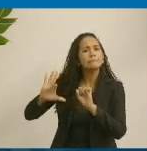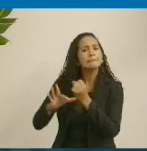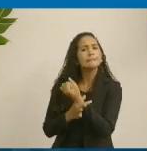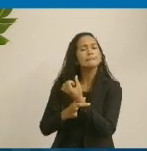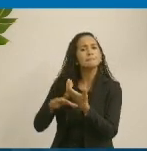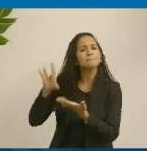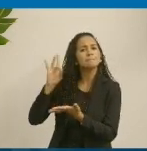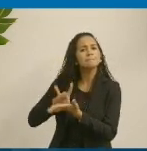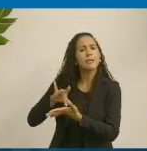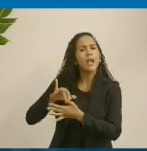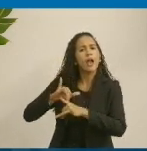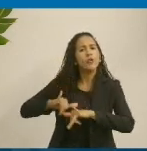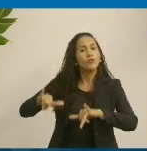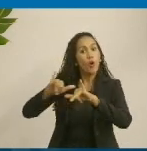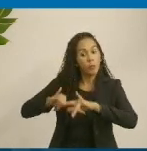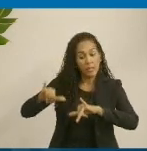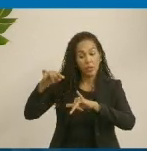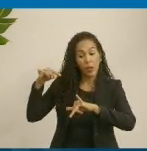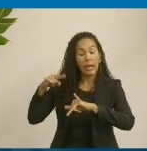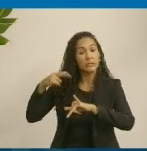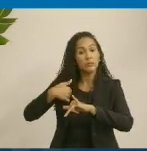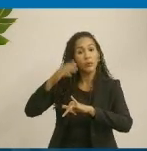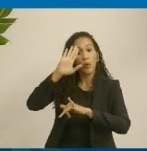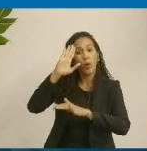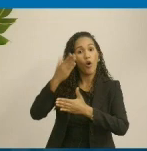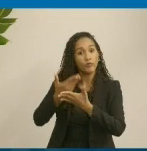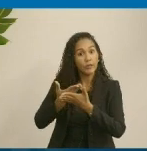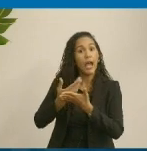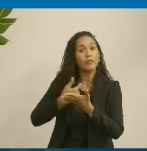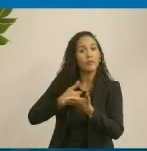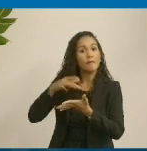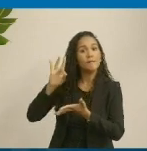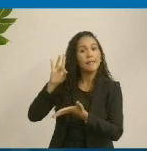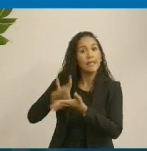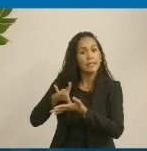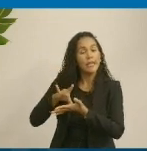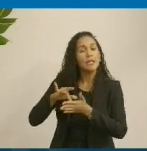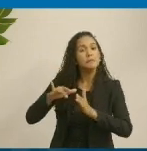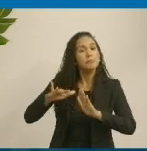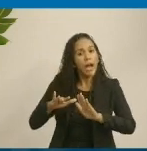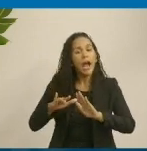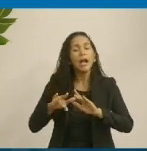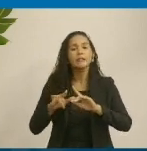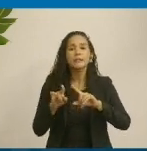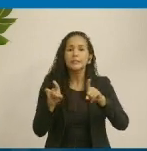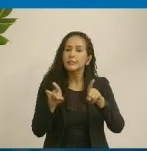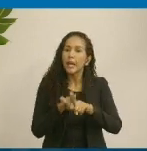all the assurance and quality considerations. Thank you.